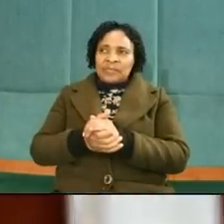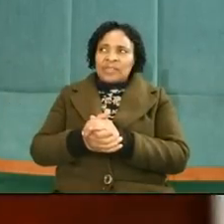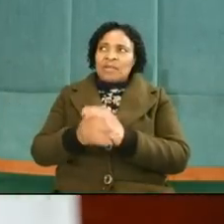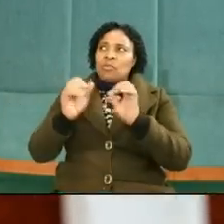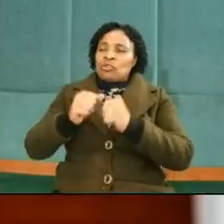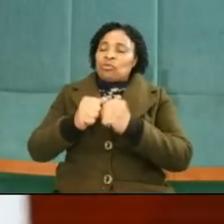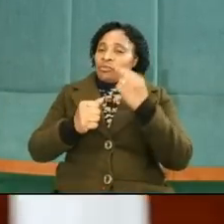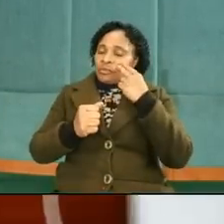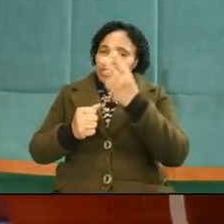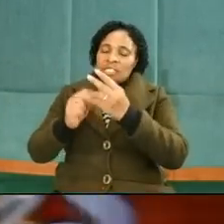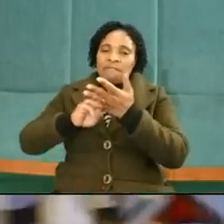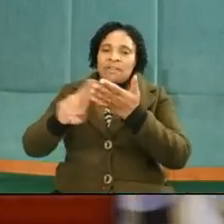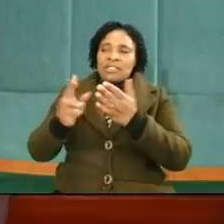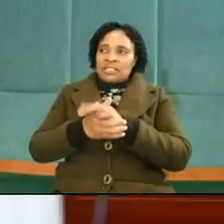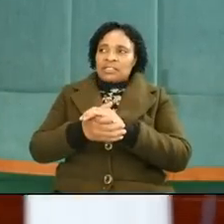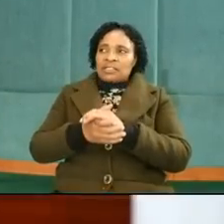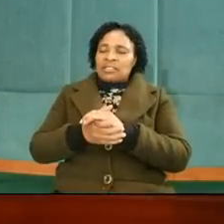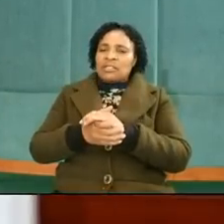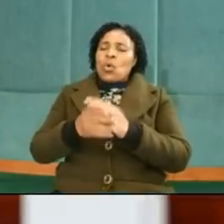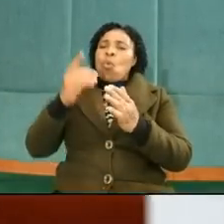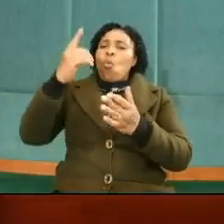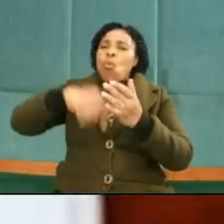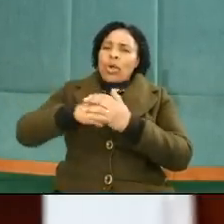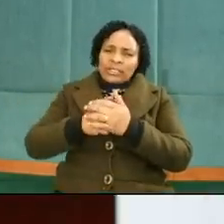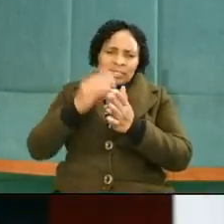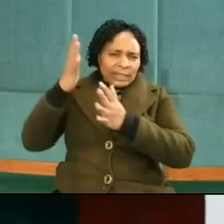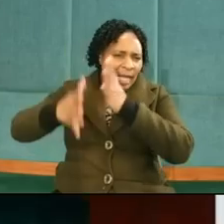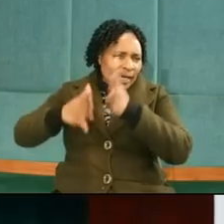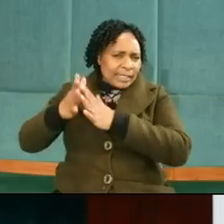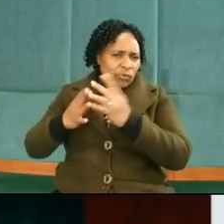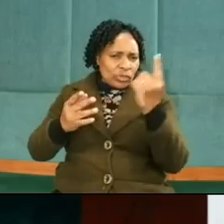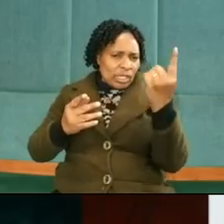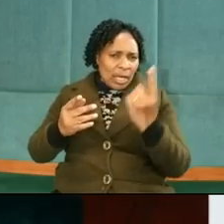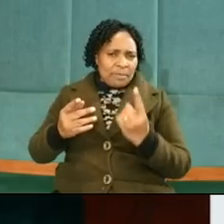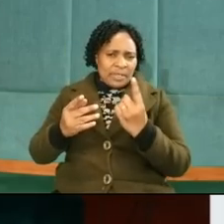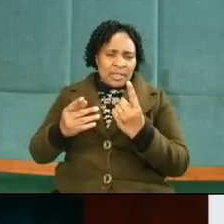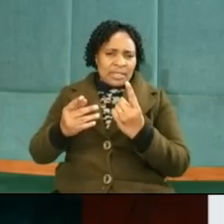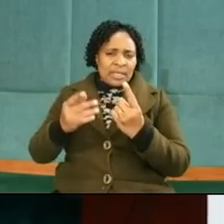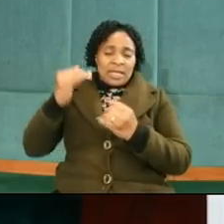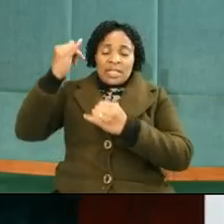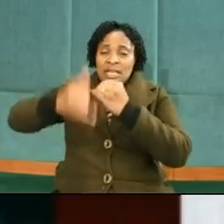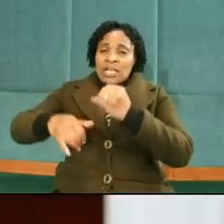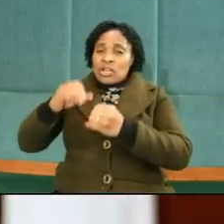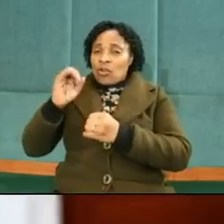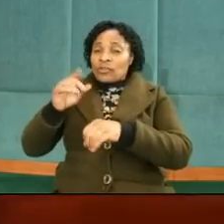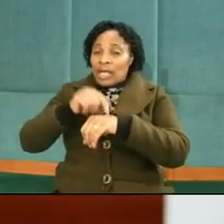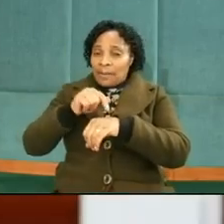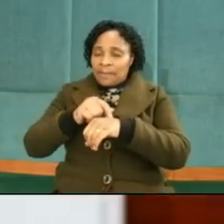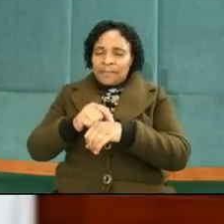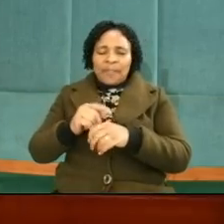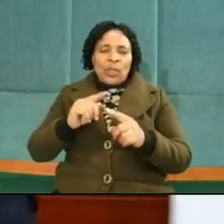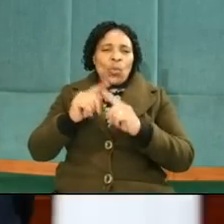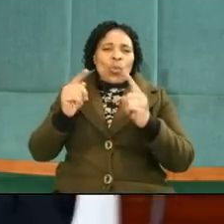out that little piece of the text and let's see if we can. And what will be the sign of your coming and the end of the age?